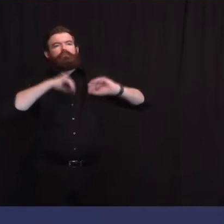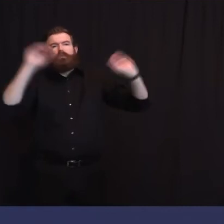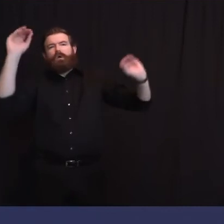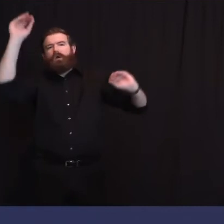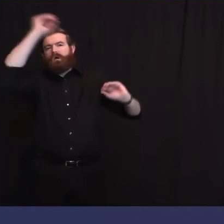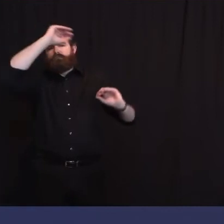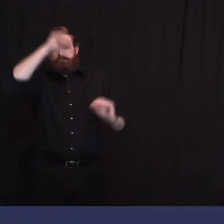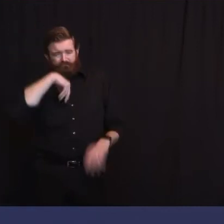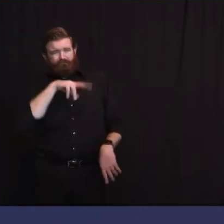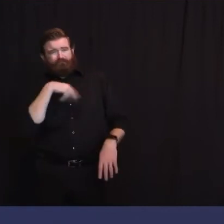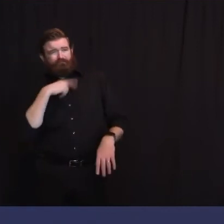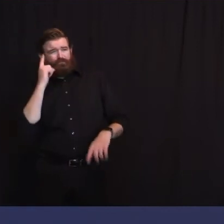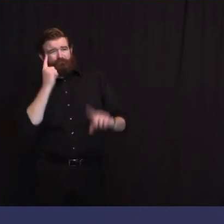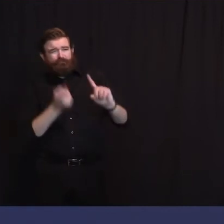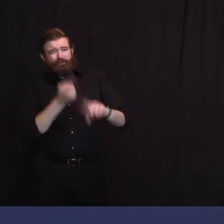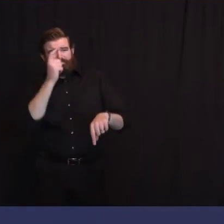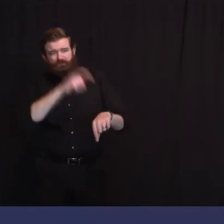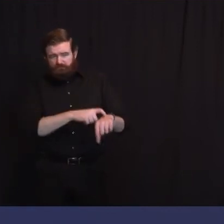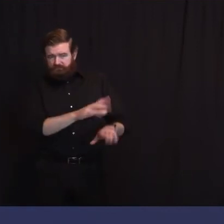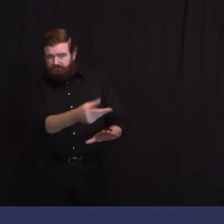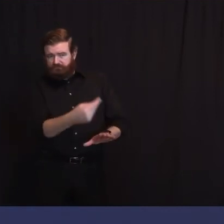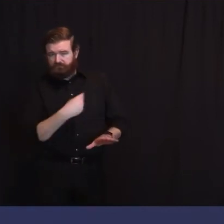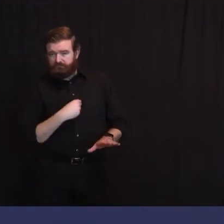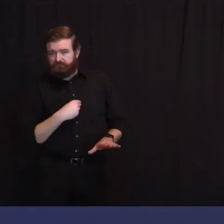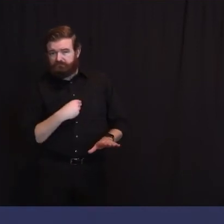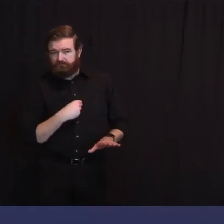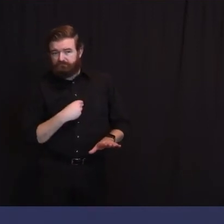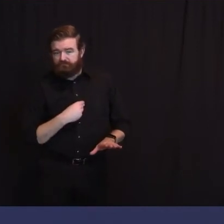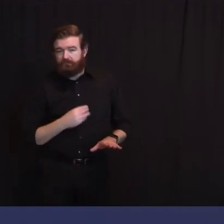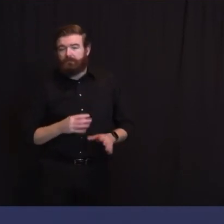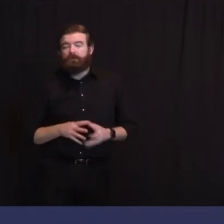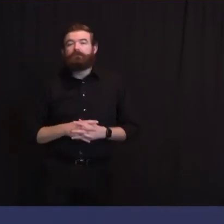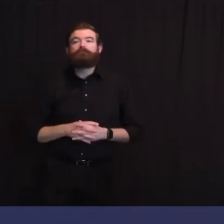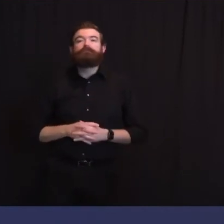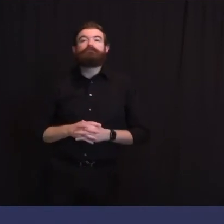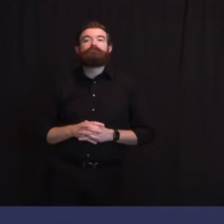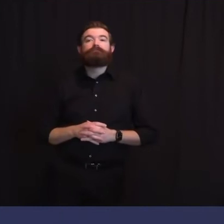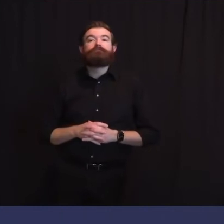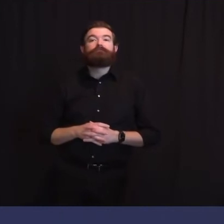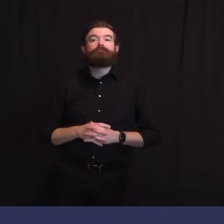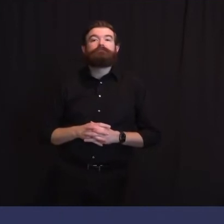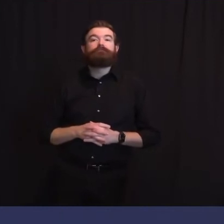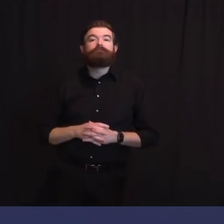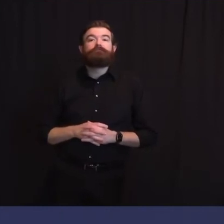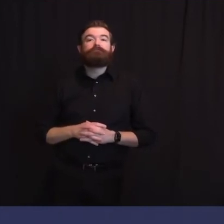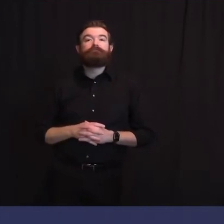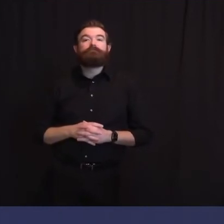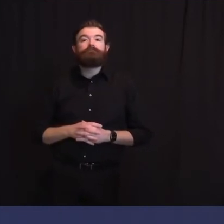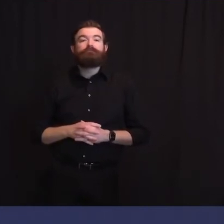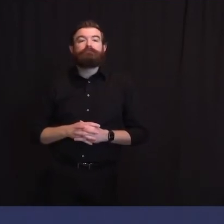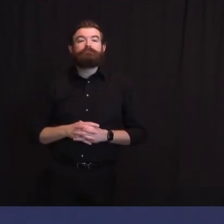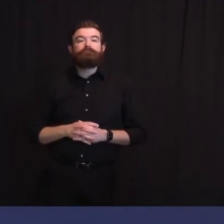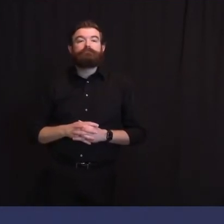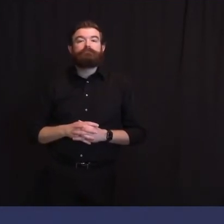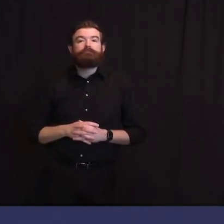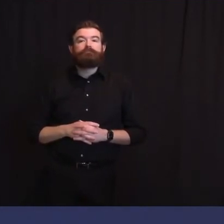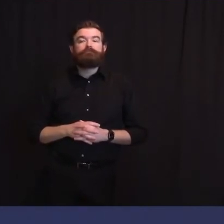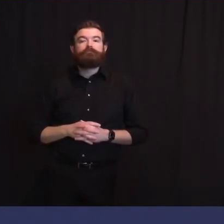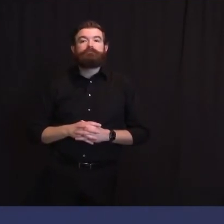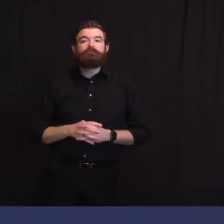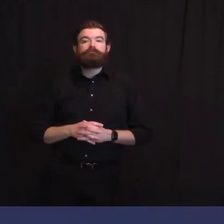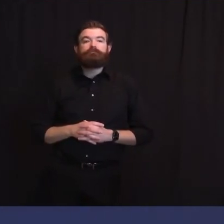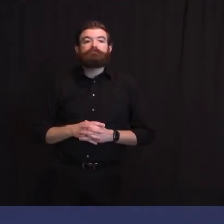you. You still well? Yeah, feeling much better. Good. Let's go to Matt. Thank you. Good